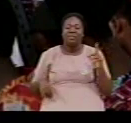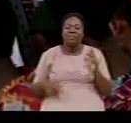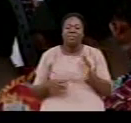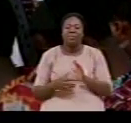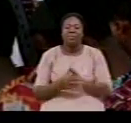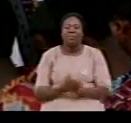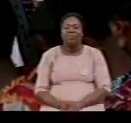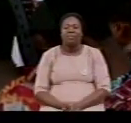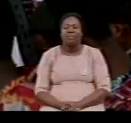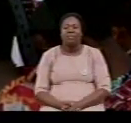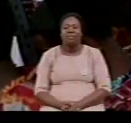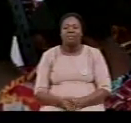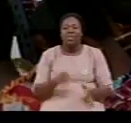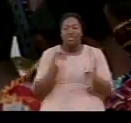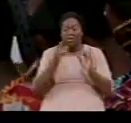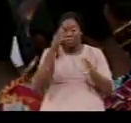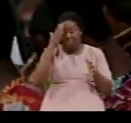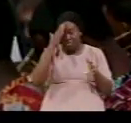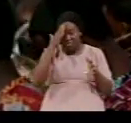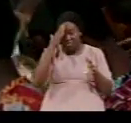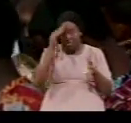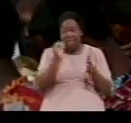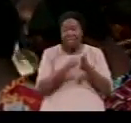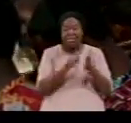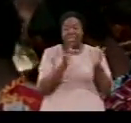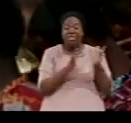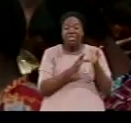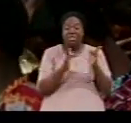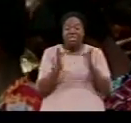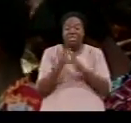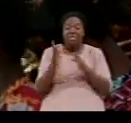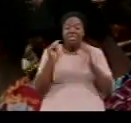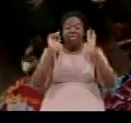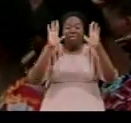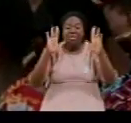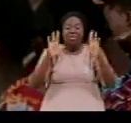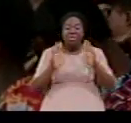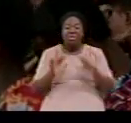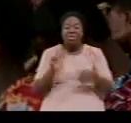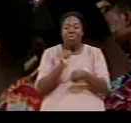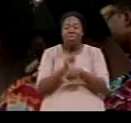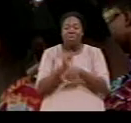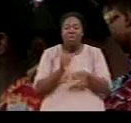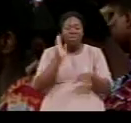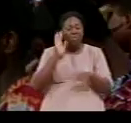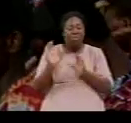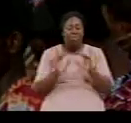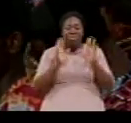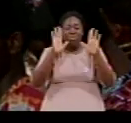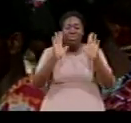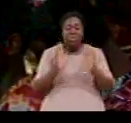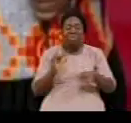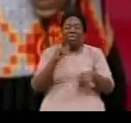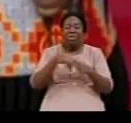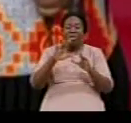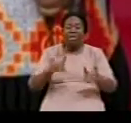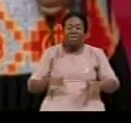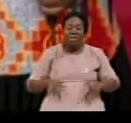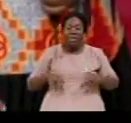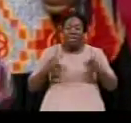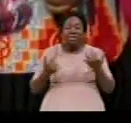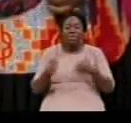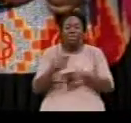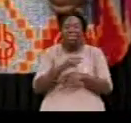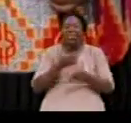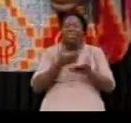Hallelujah. If you know that Jesus, the miracle worker, will work miracles in your life tonight, I want you to shout a bigger